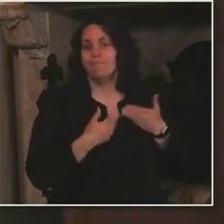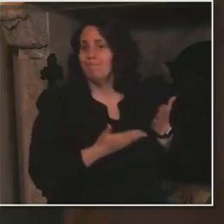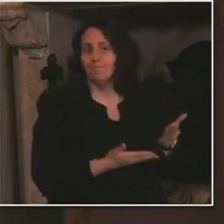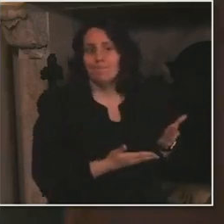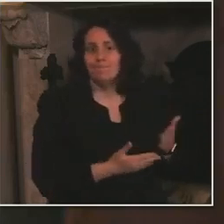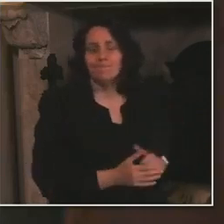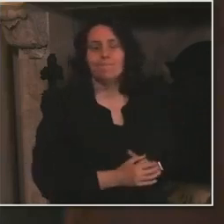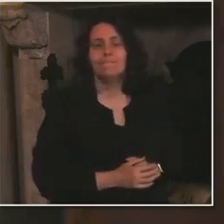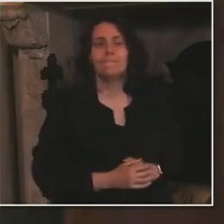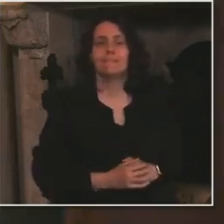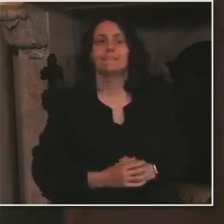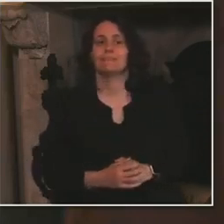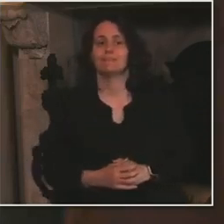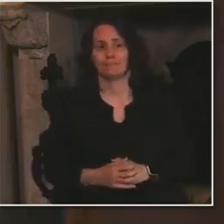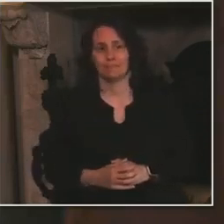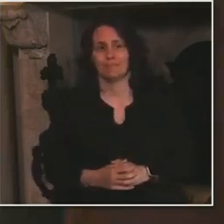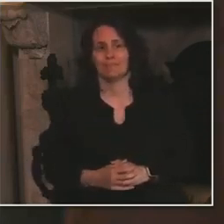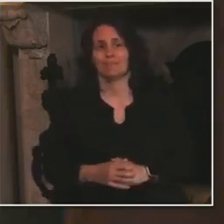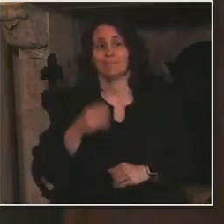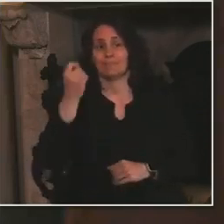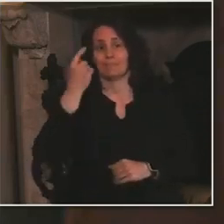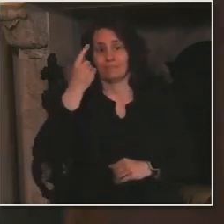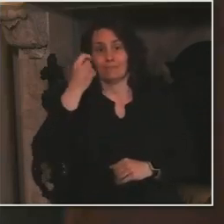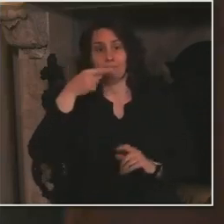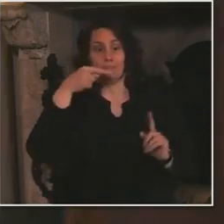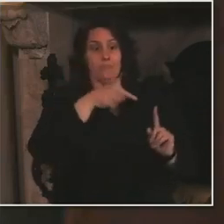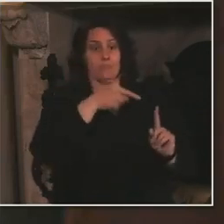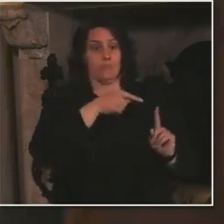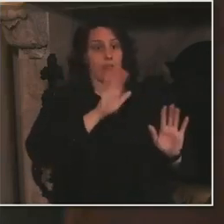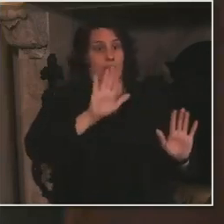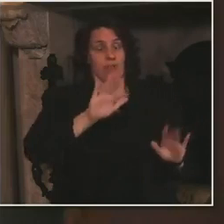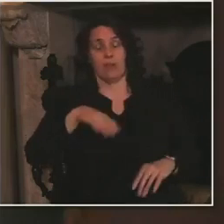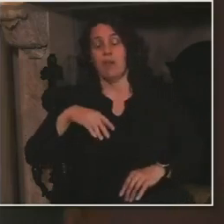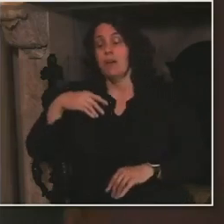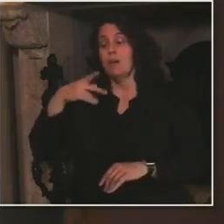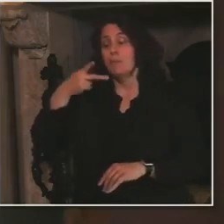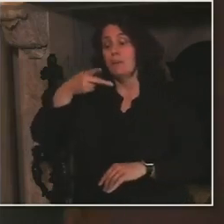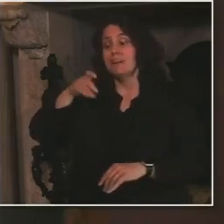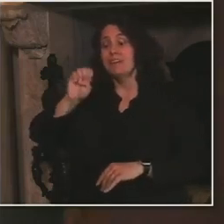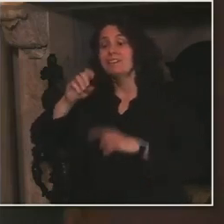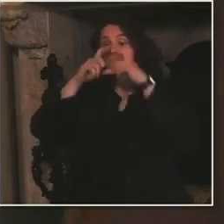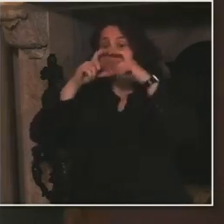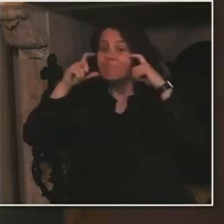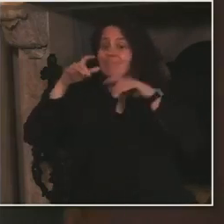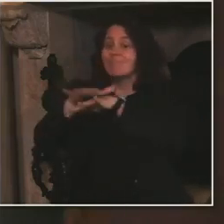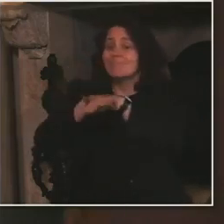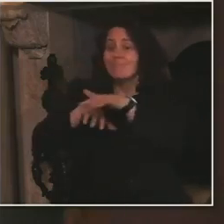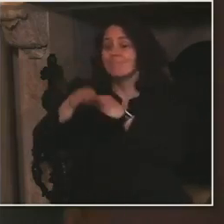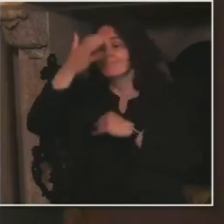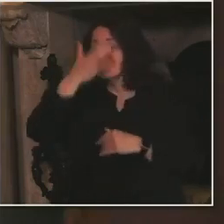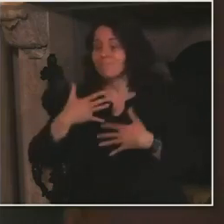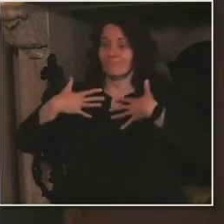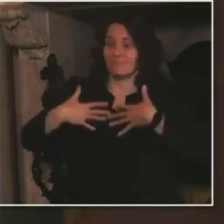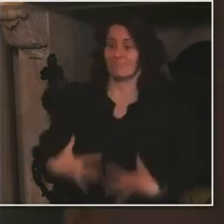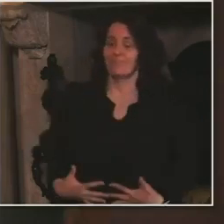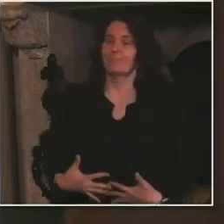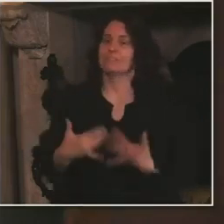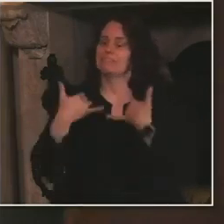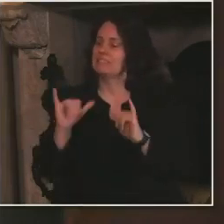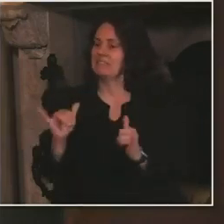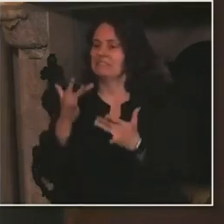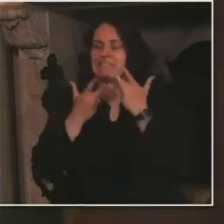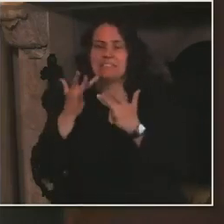other necessary medical supplies like PPE, where we continue to struggle with those supplies and with ensuring